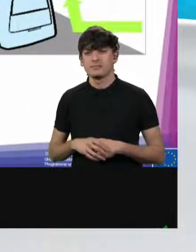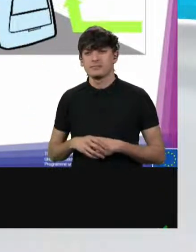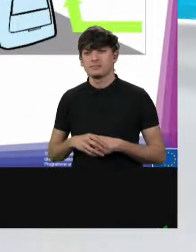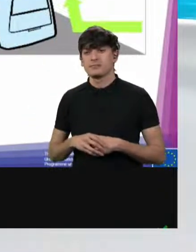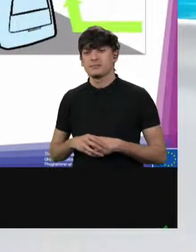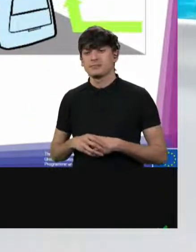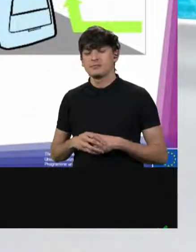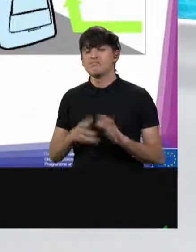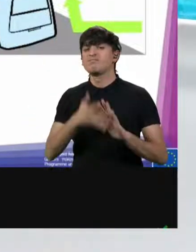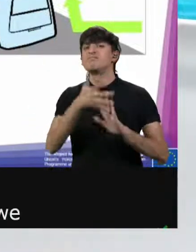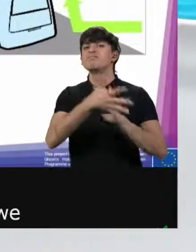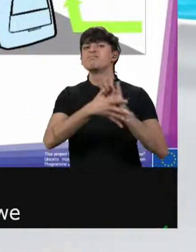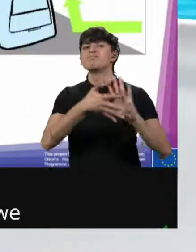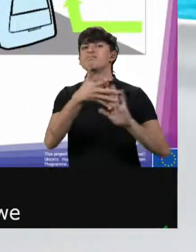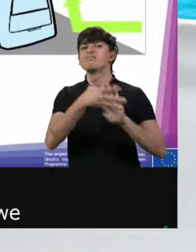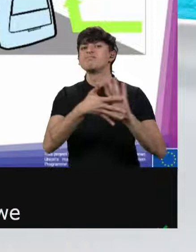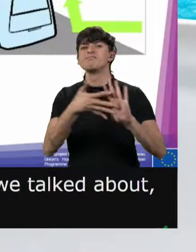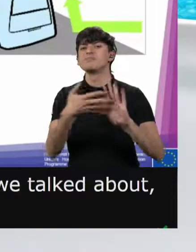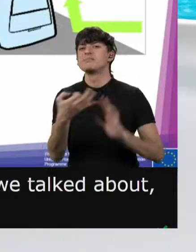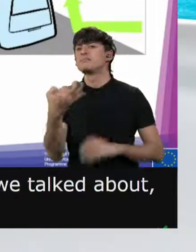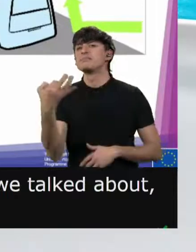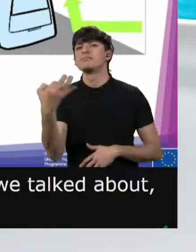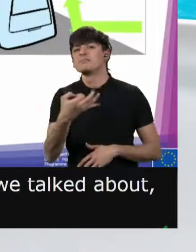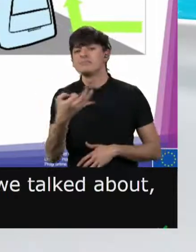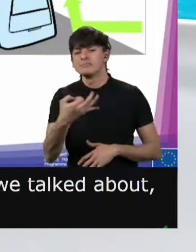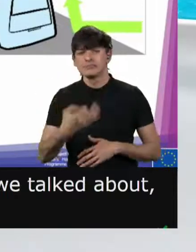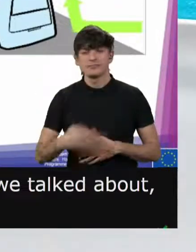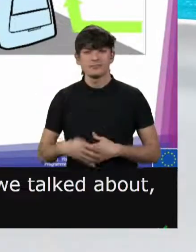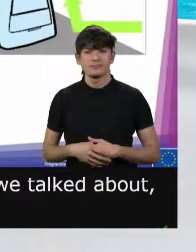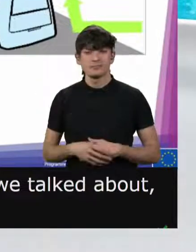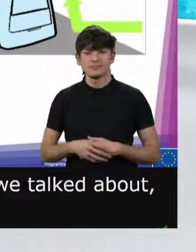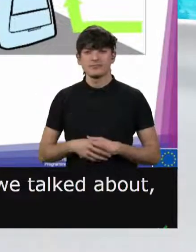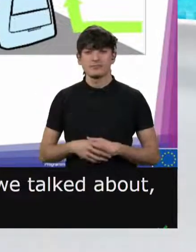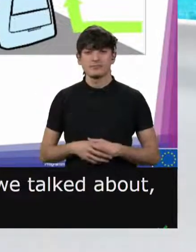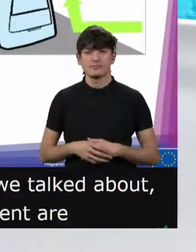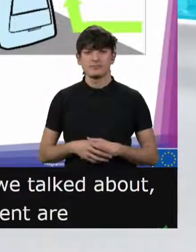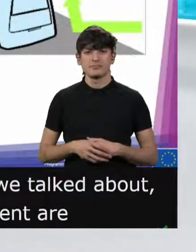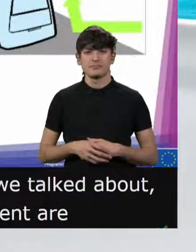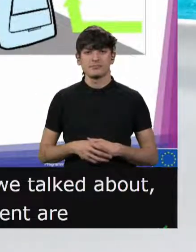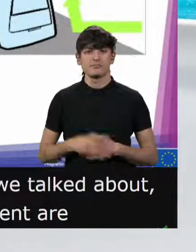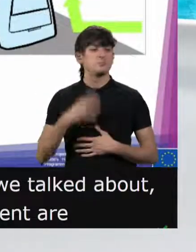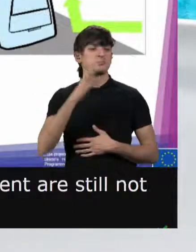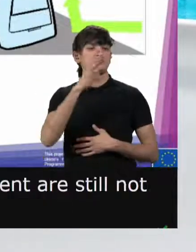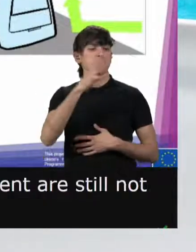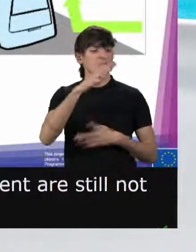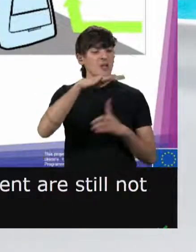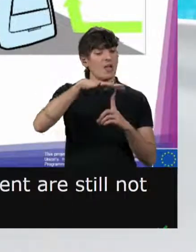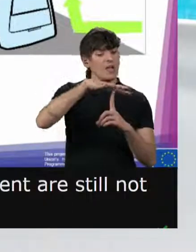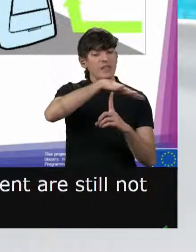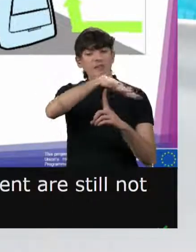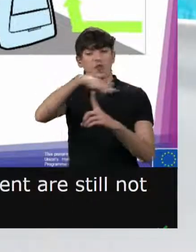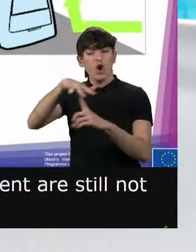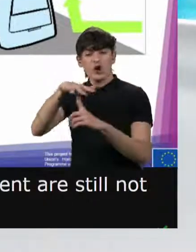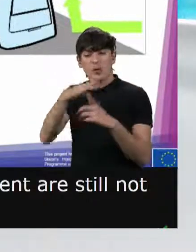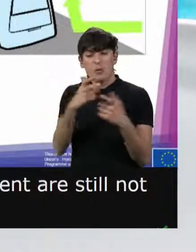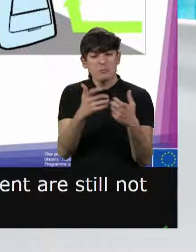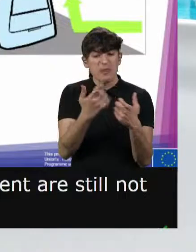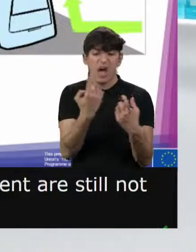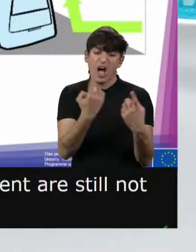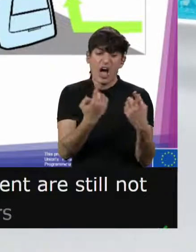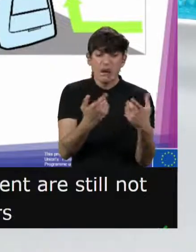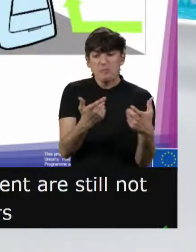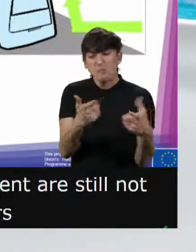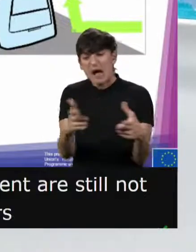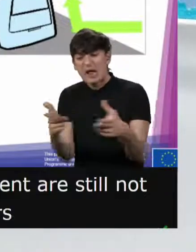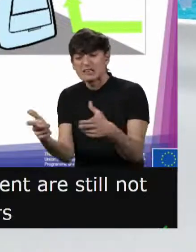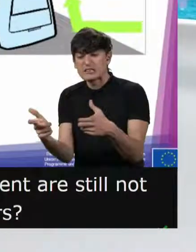it that so many parts of the built environment are still not fully accessible to people who are wheelchair users. And